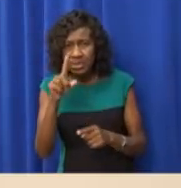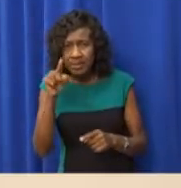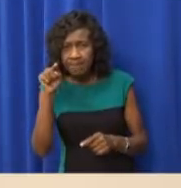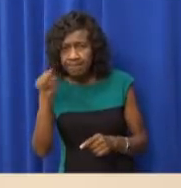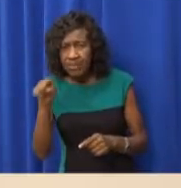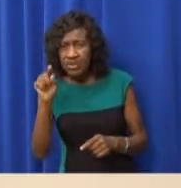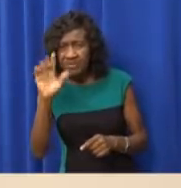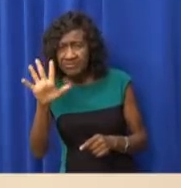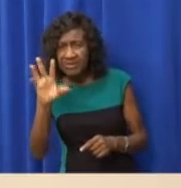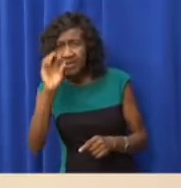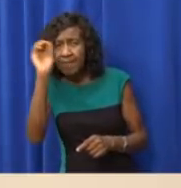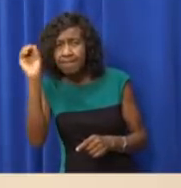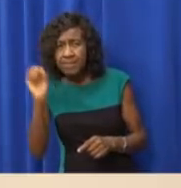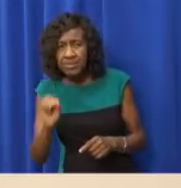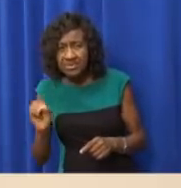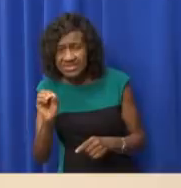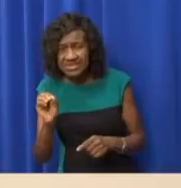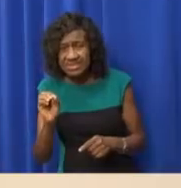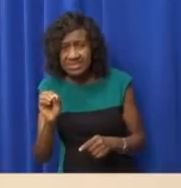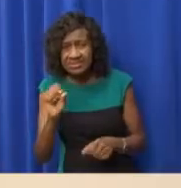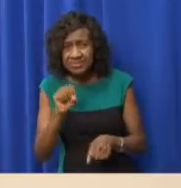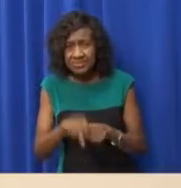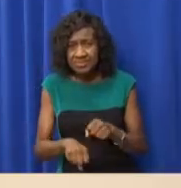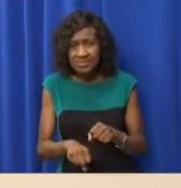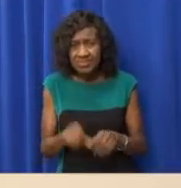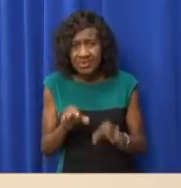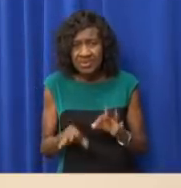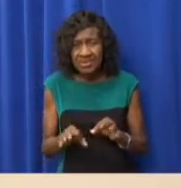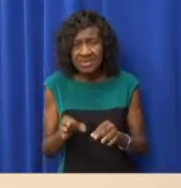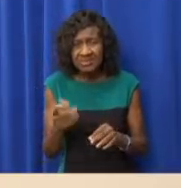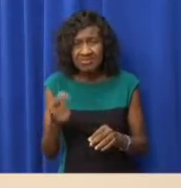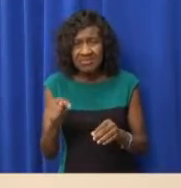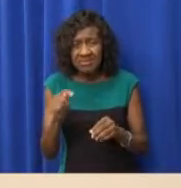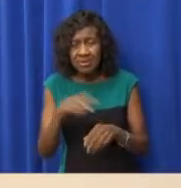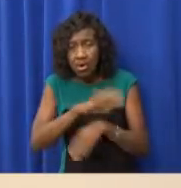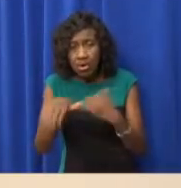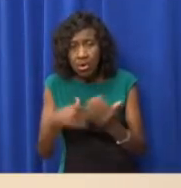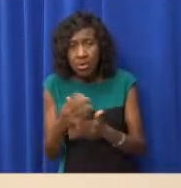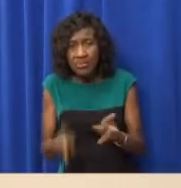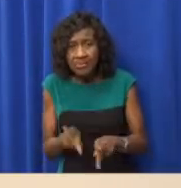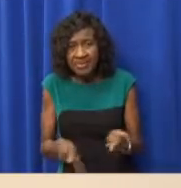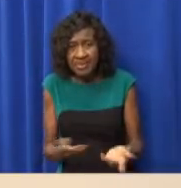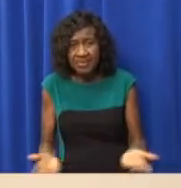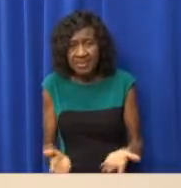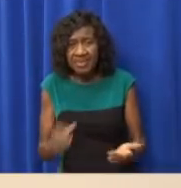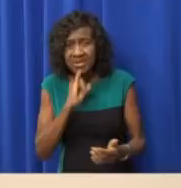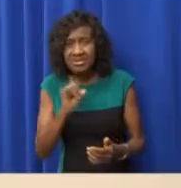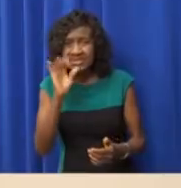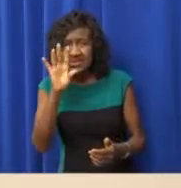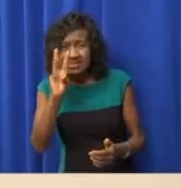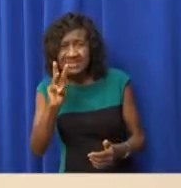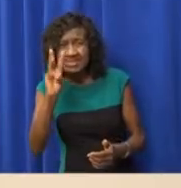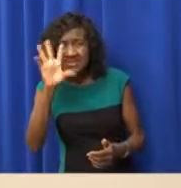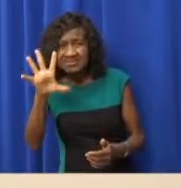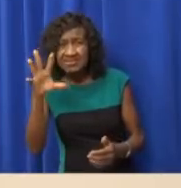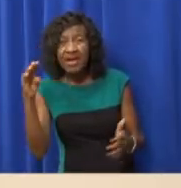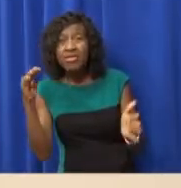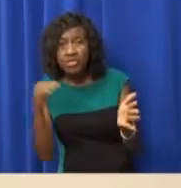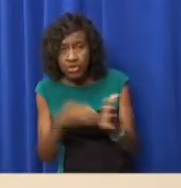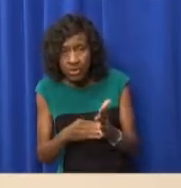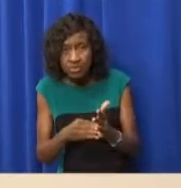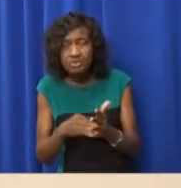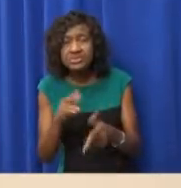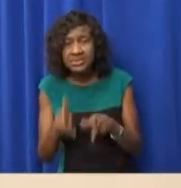So if we believe the population to be about 65,000 people, that translates